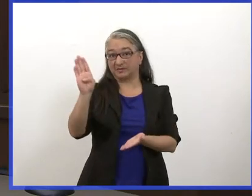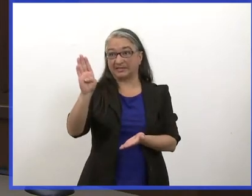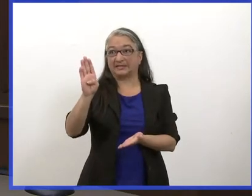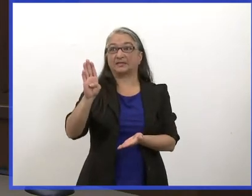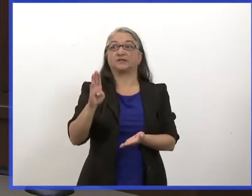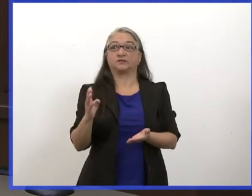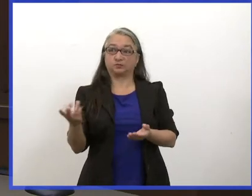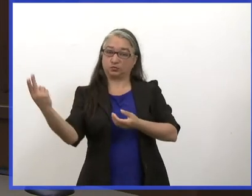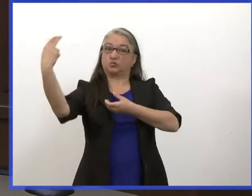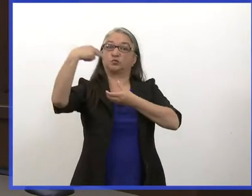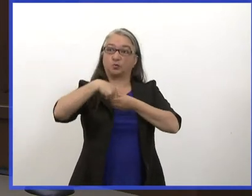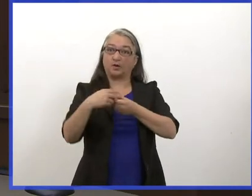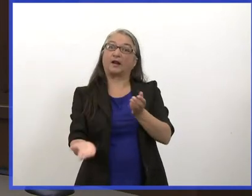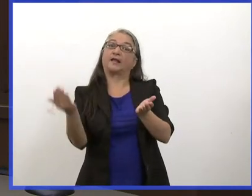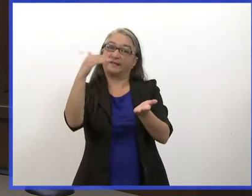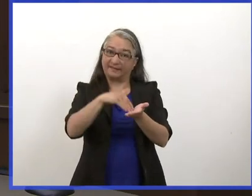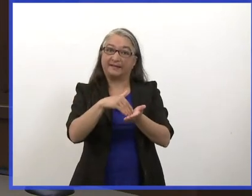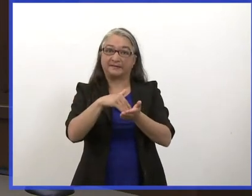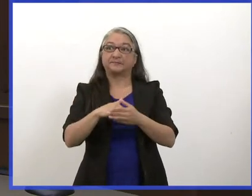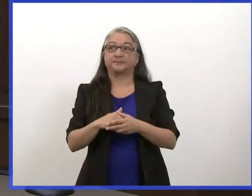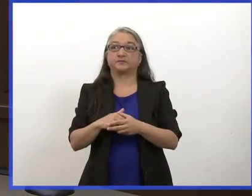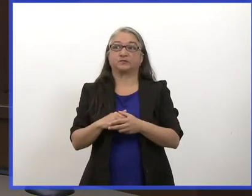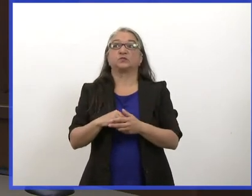work, Brent, thank you so much, and to your whole team.